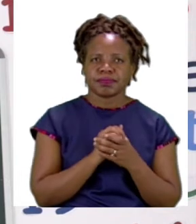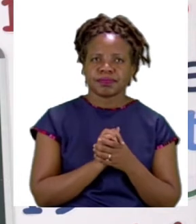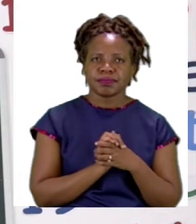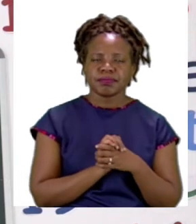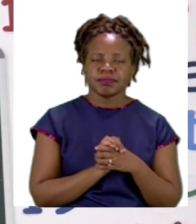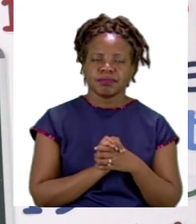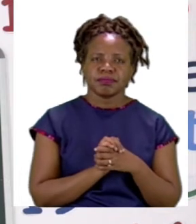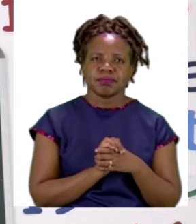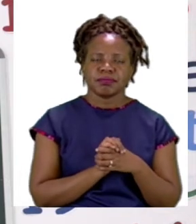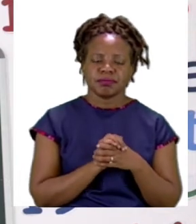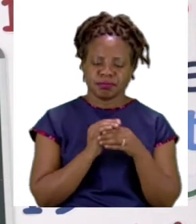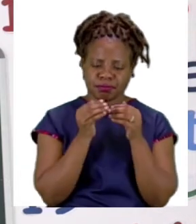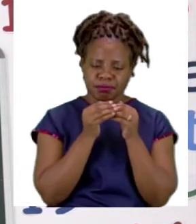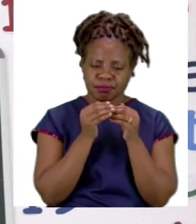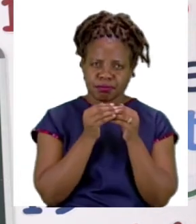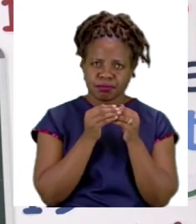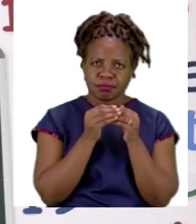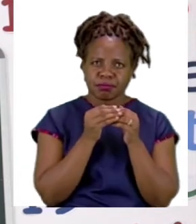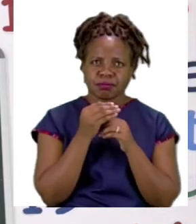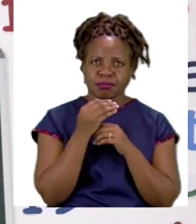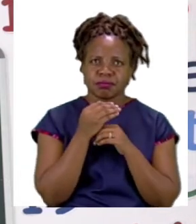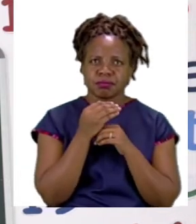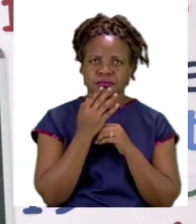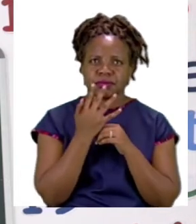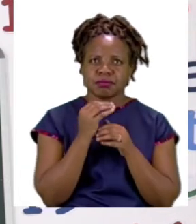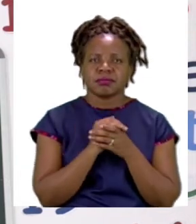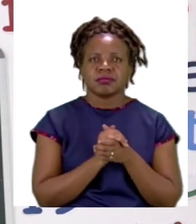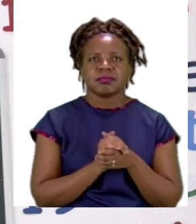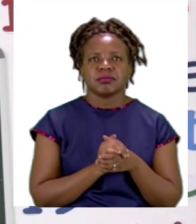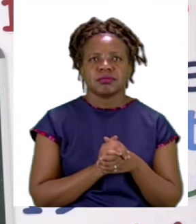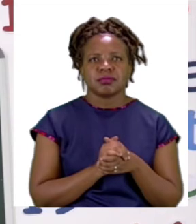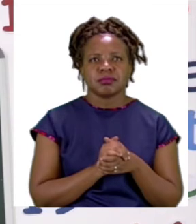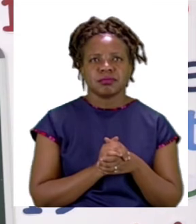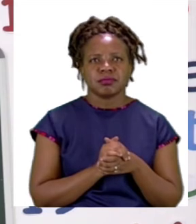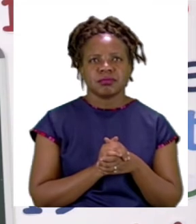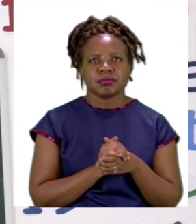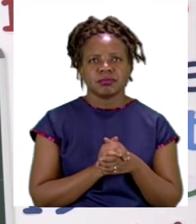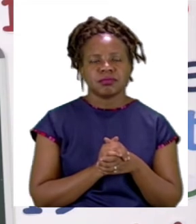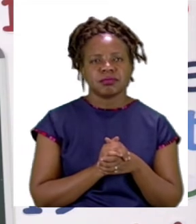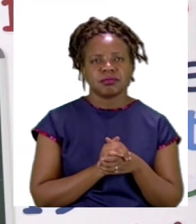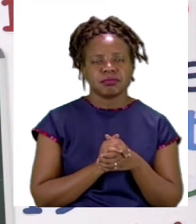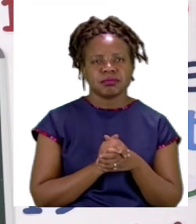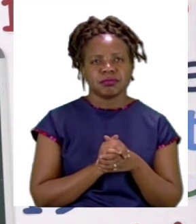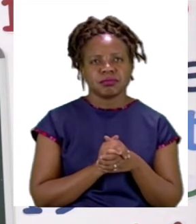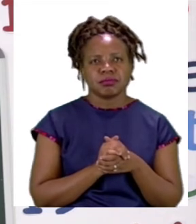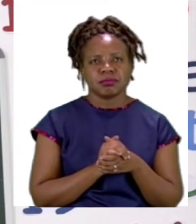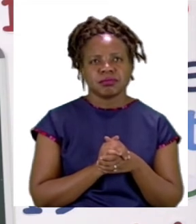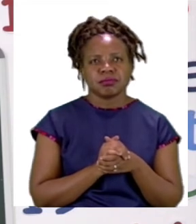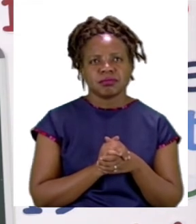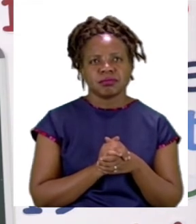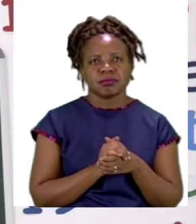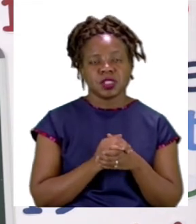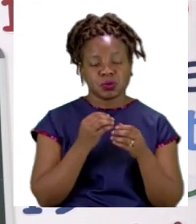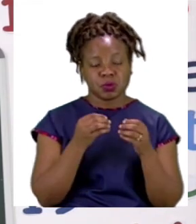our line right next to our 1 because we want to show that we have been given 10. And if we have been